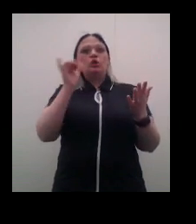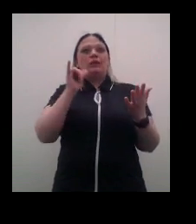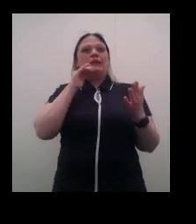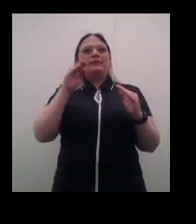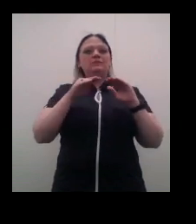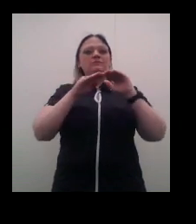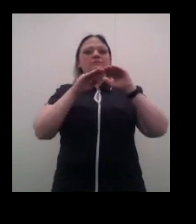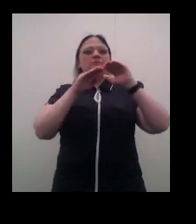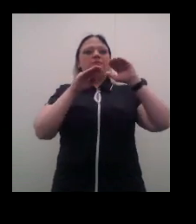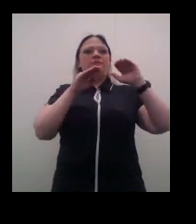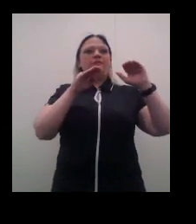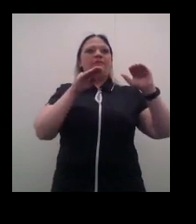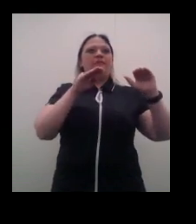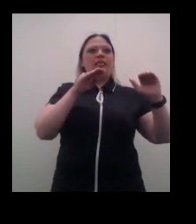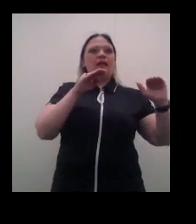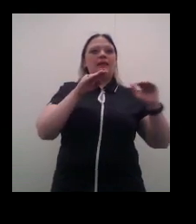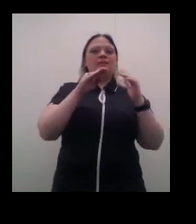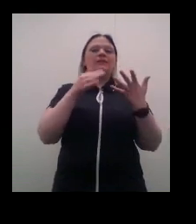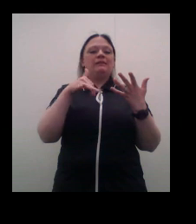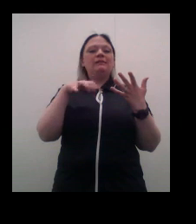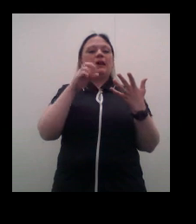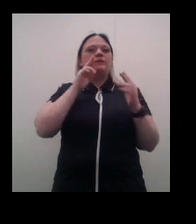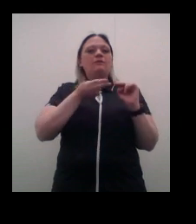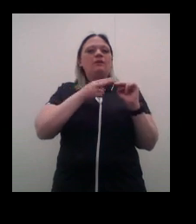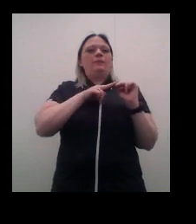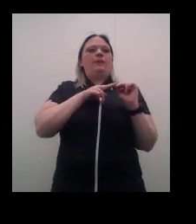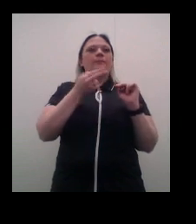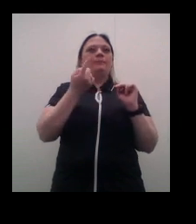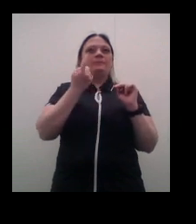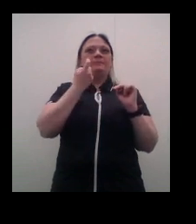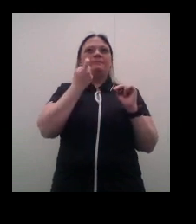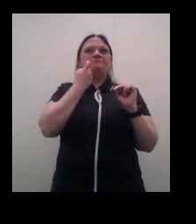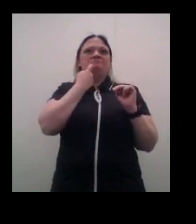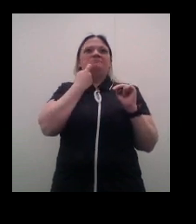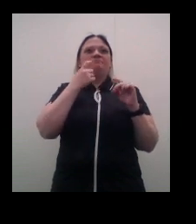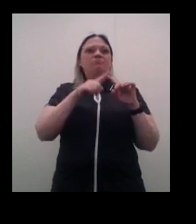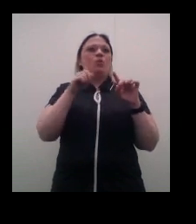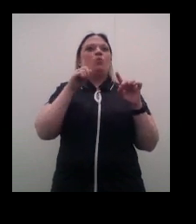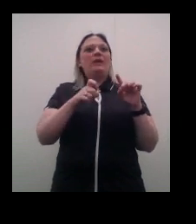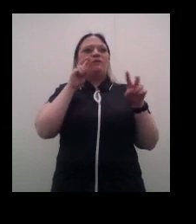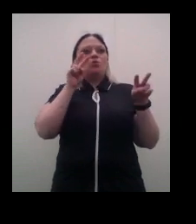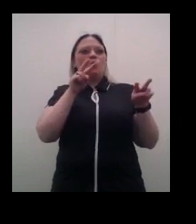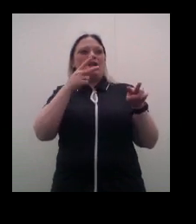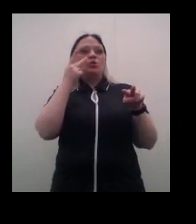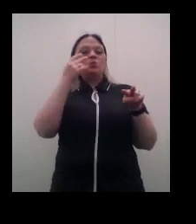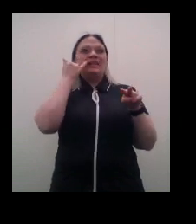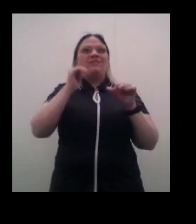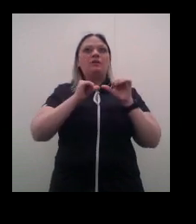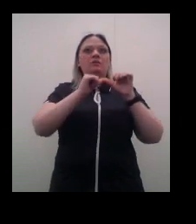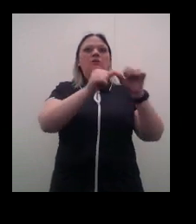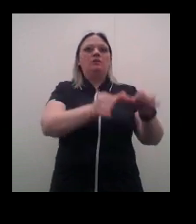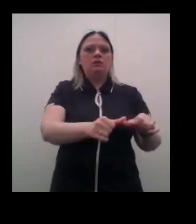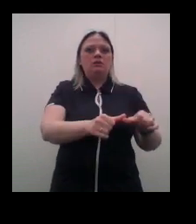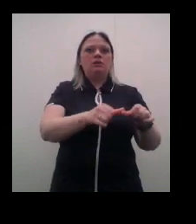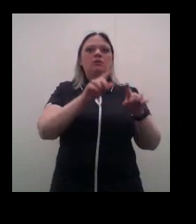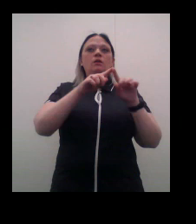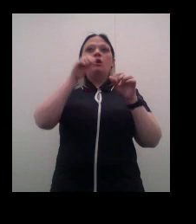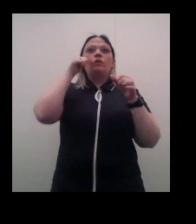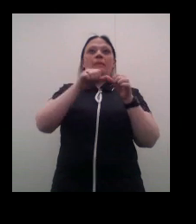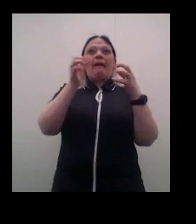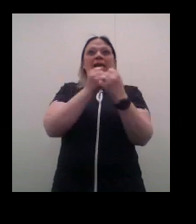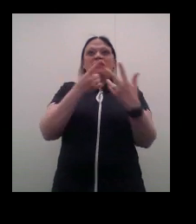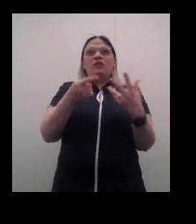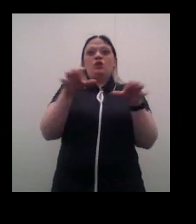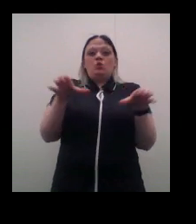had a little bit of uptick in the past couple days, we'll have to see if that trend persists. But remember, everything that you do